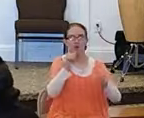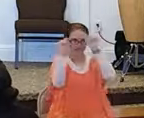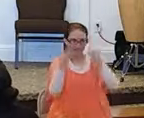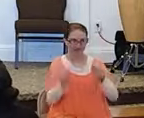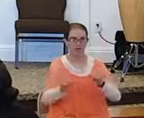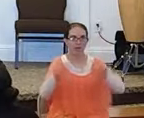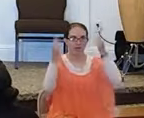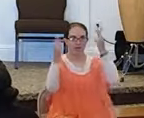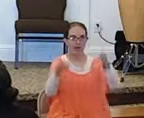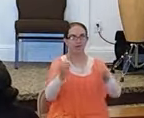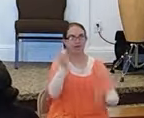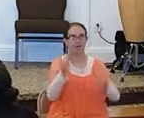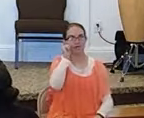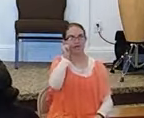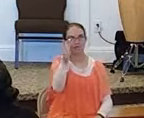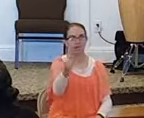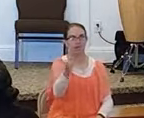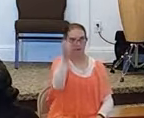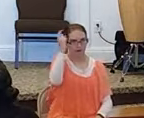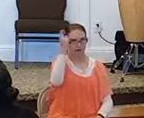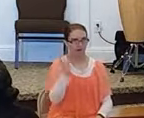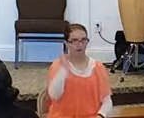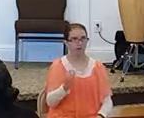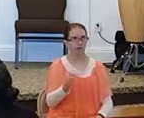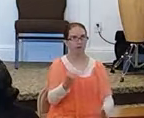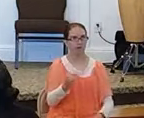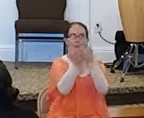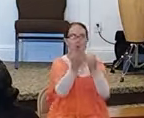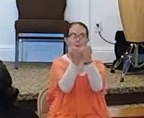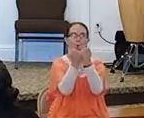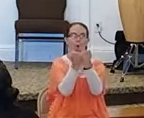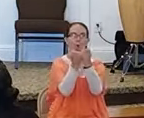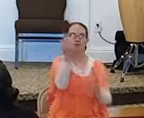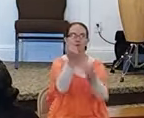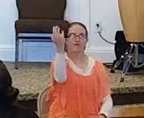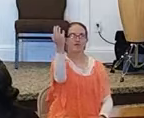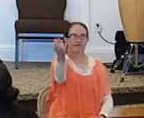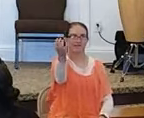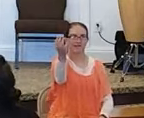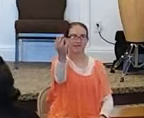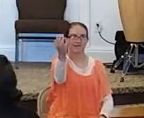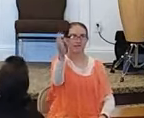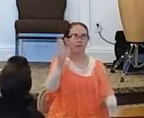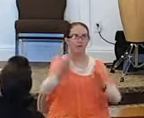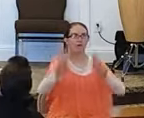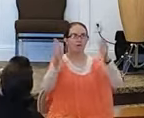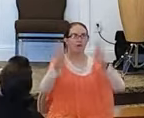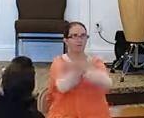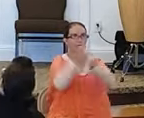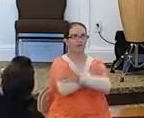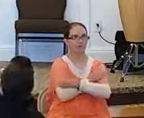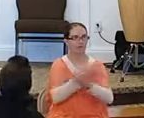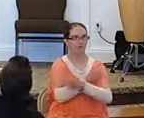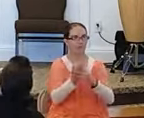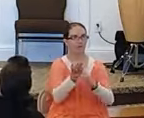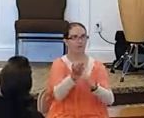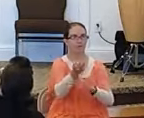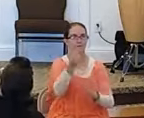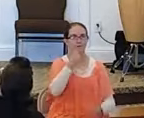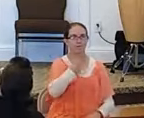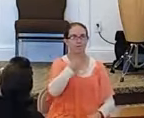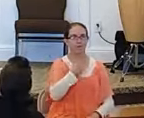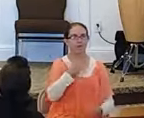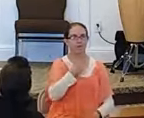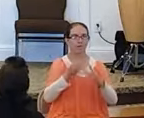what's going to happen tomorrow. Because if I'm holding on to his hand, his perfect love flows through me. And if